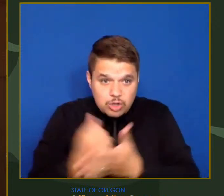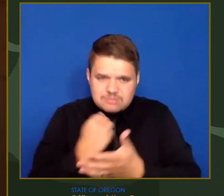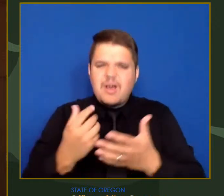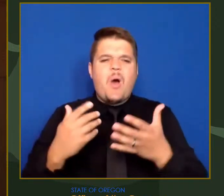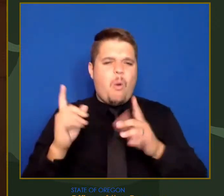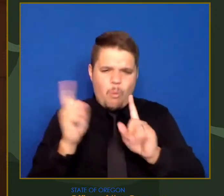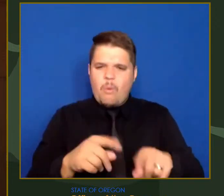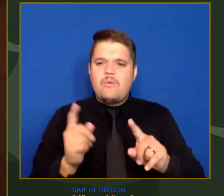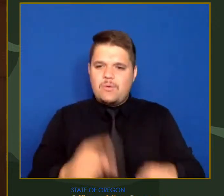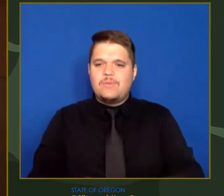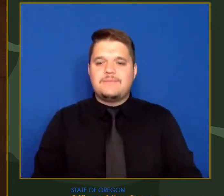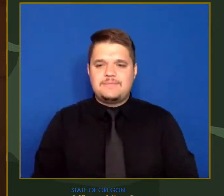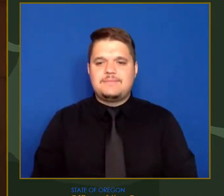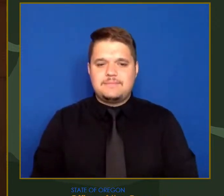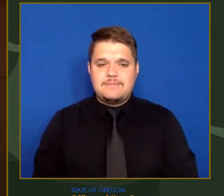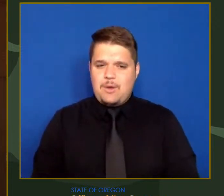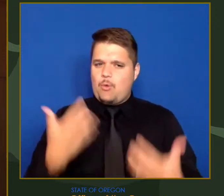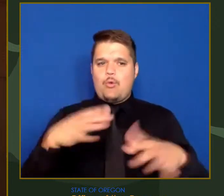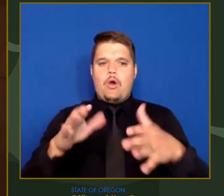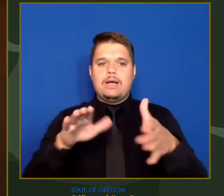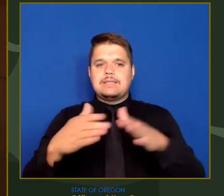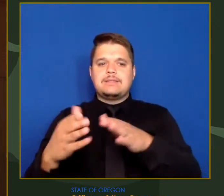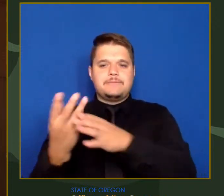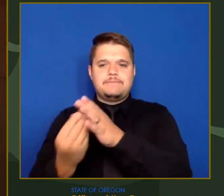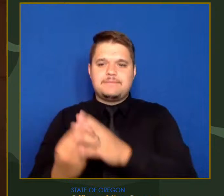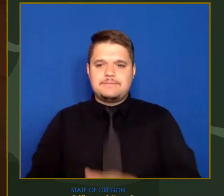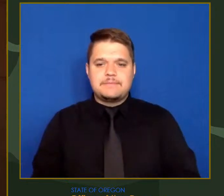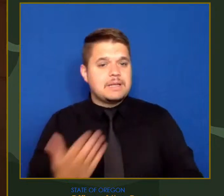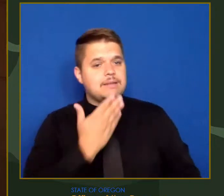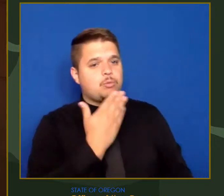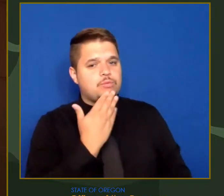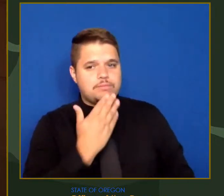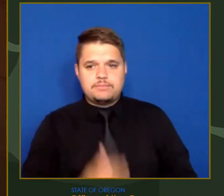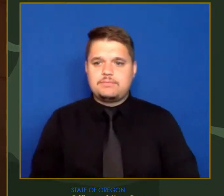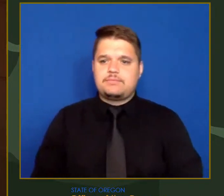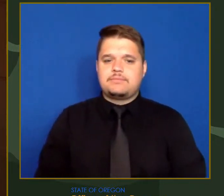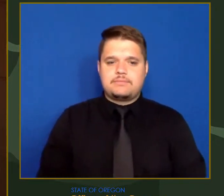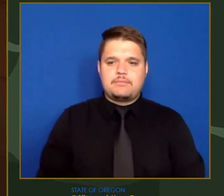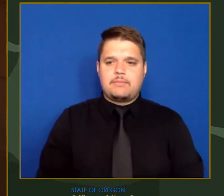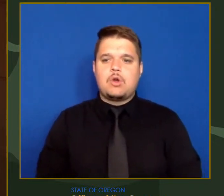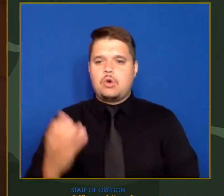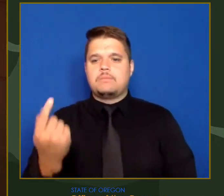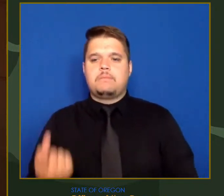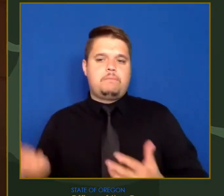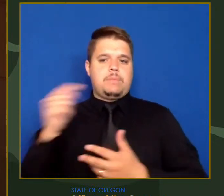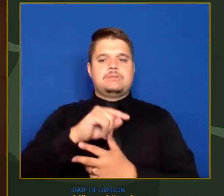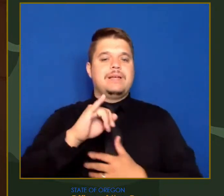you. Thank you, Jenna. We'll go back to Amy now. Amy, are you there?